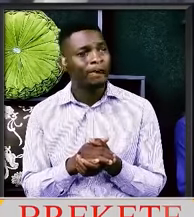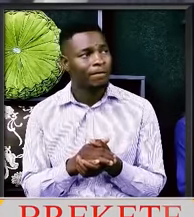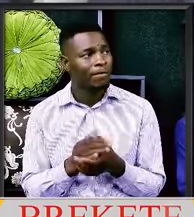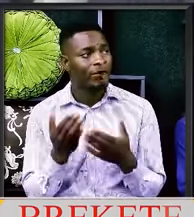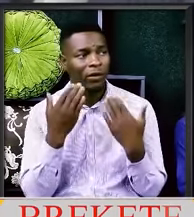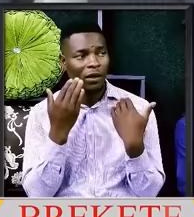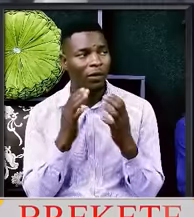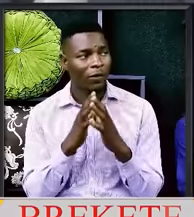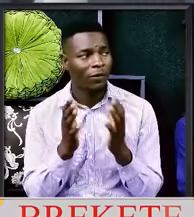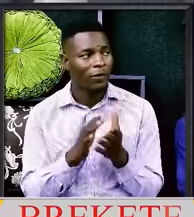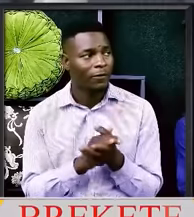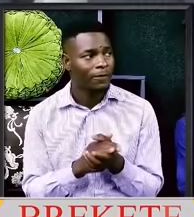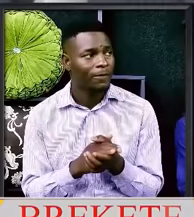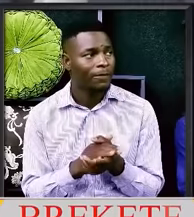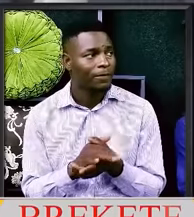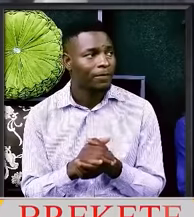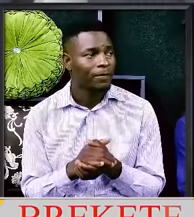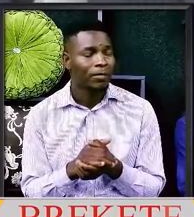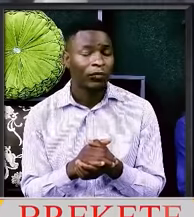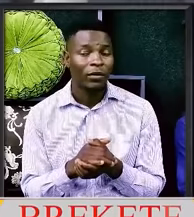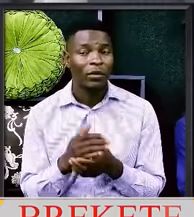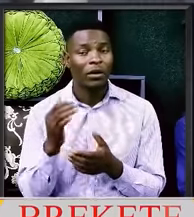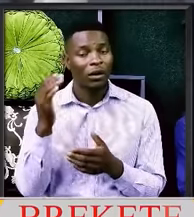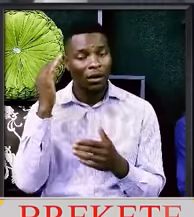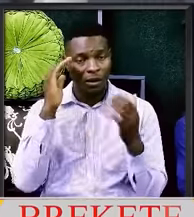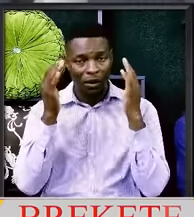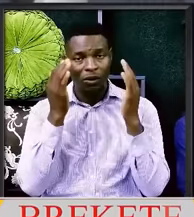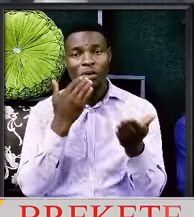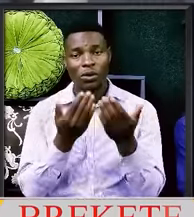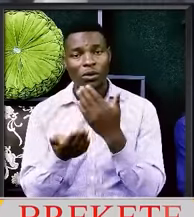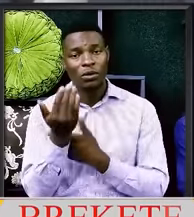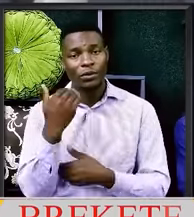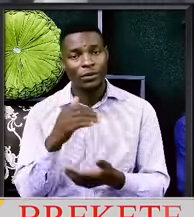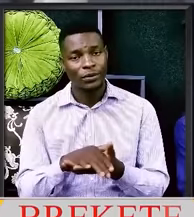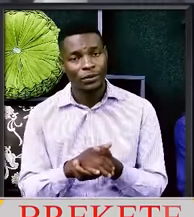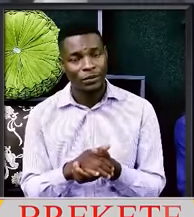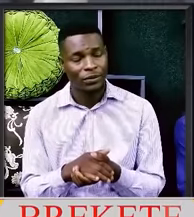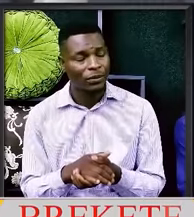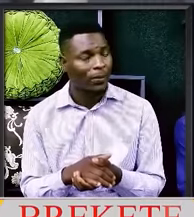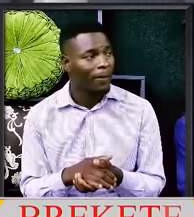Okay, thank you very much, sir. Thank you, sir. Hello, good morning.